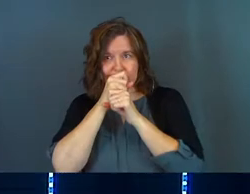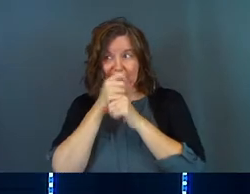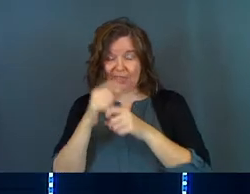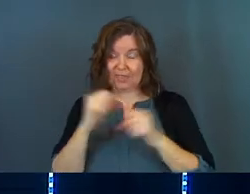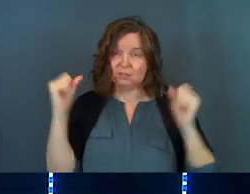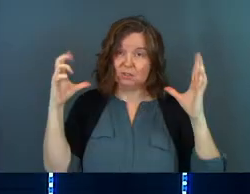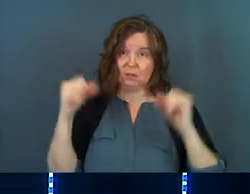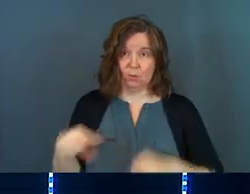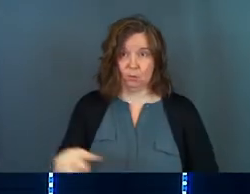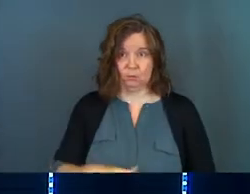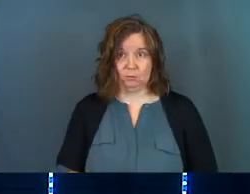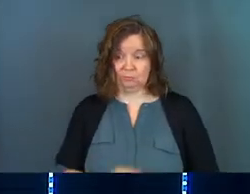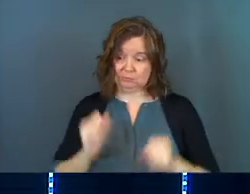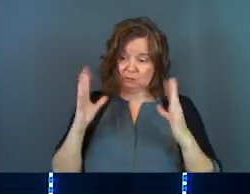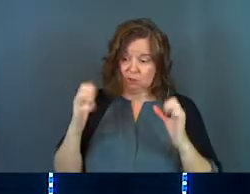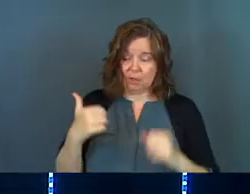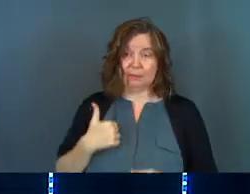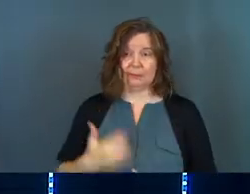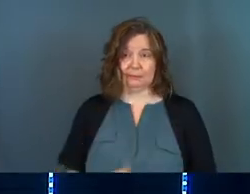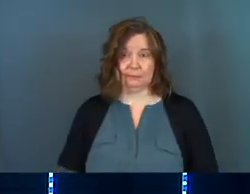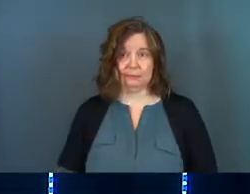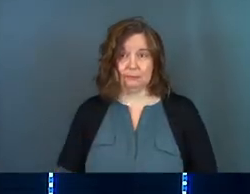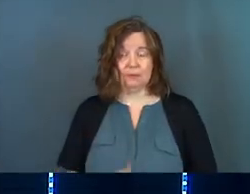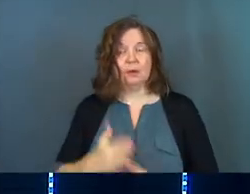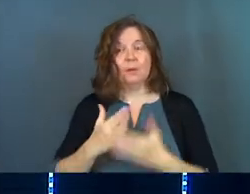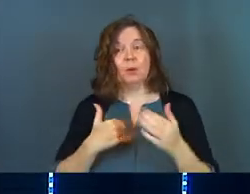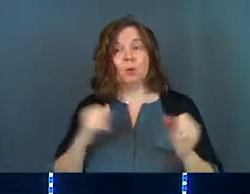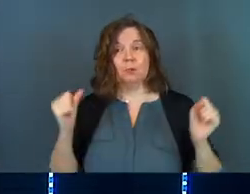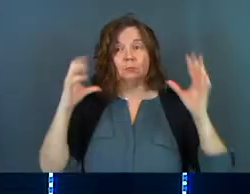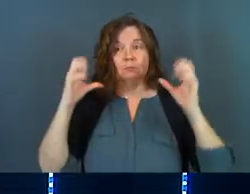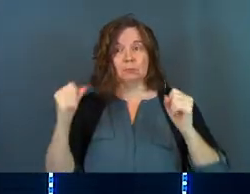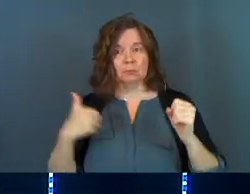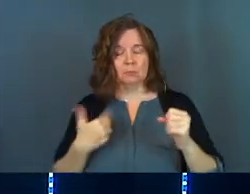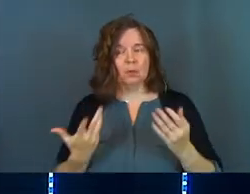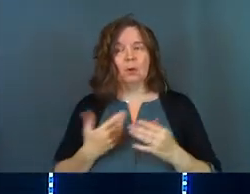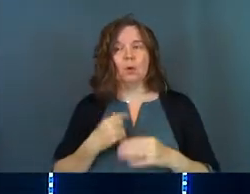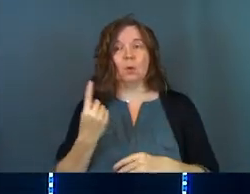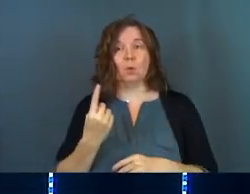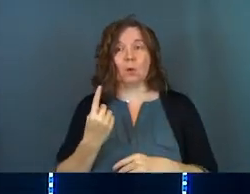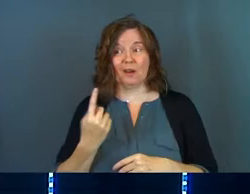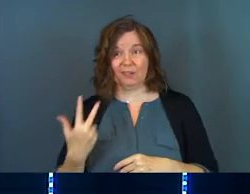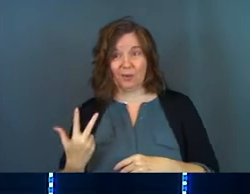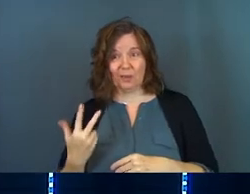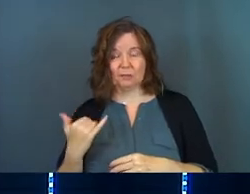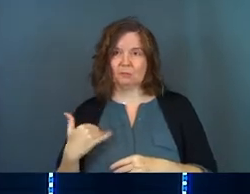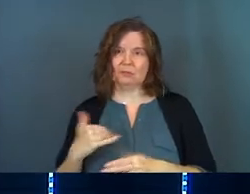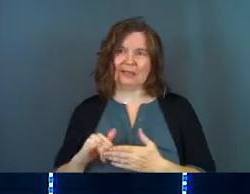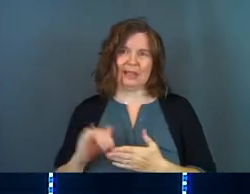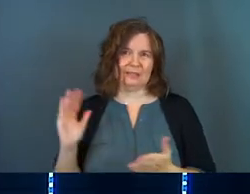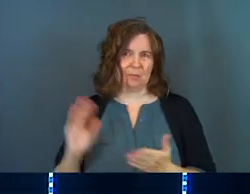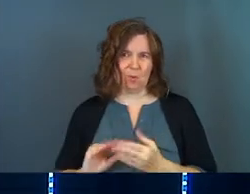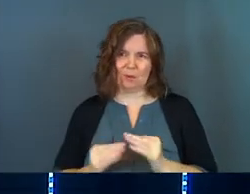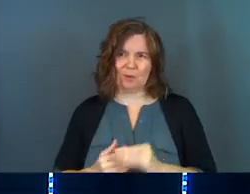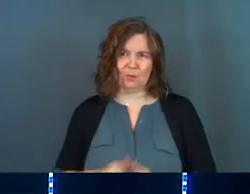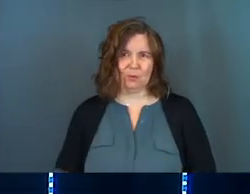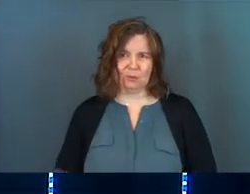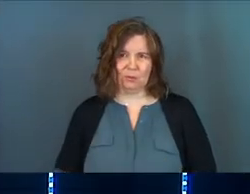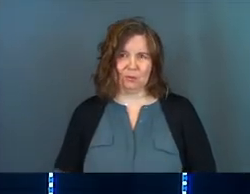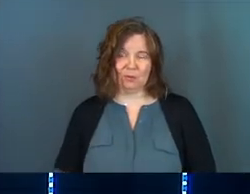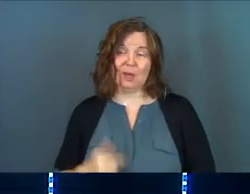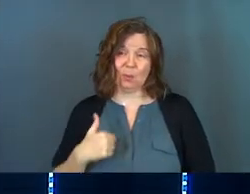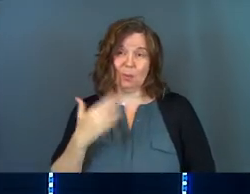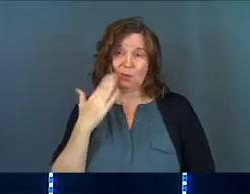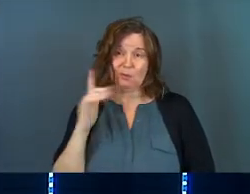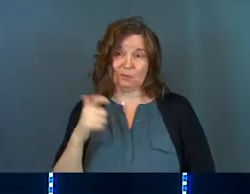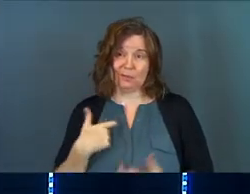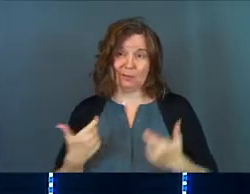you. Shocks me. Part of what shocks me there is 1 in 3, that's way too small a number. And